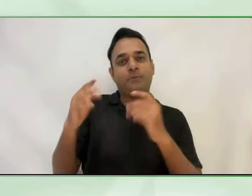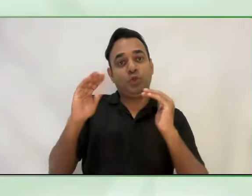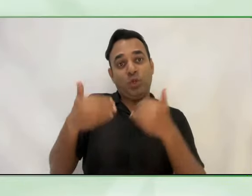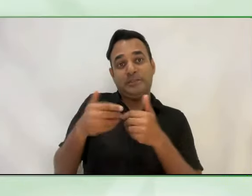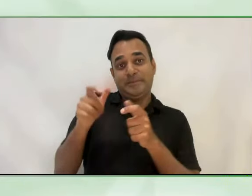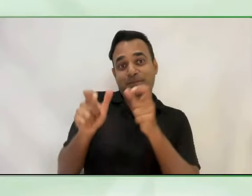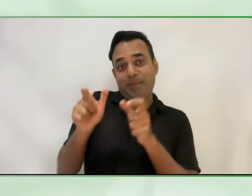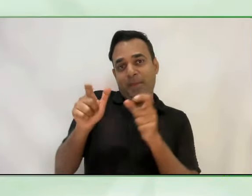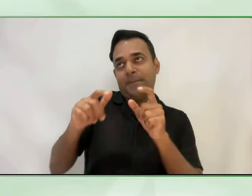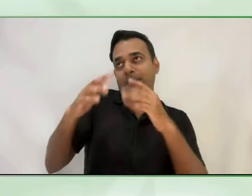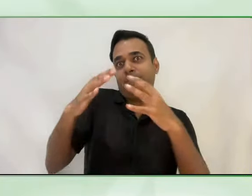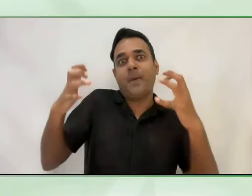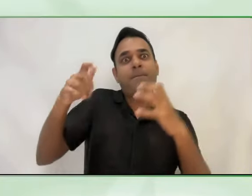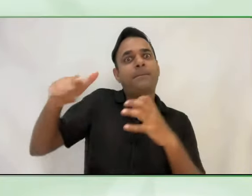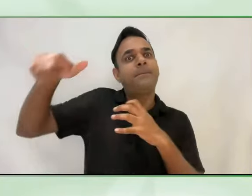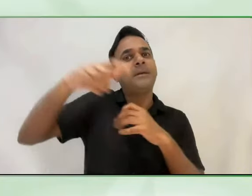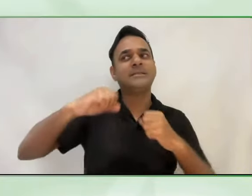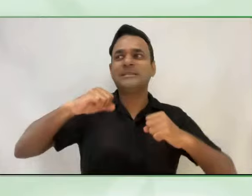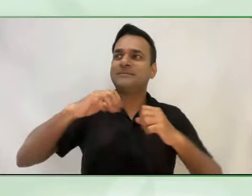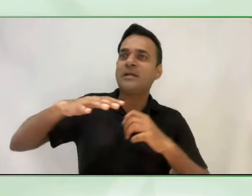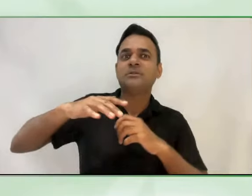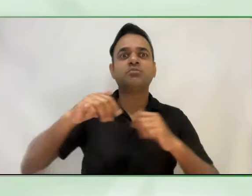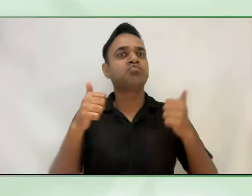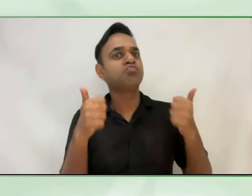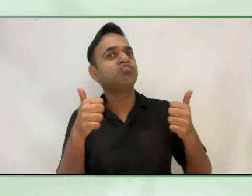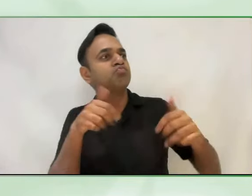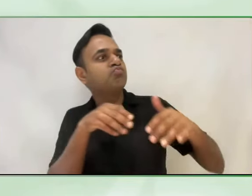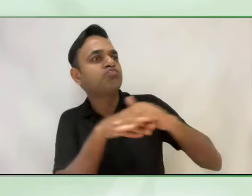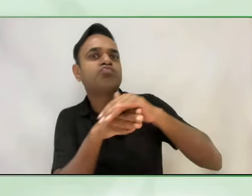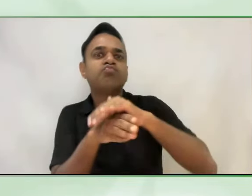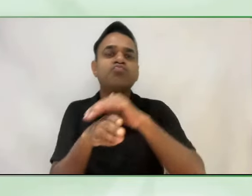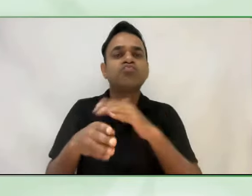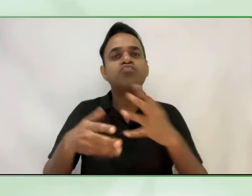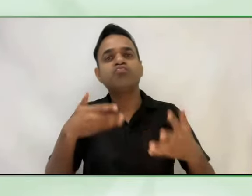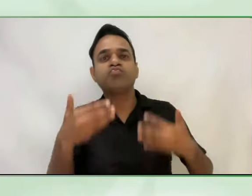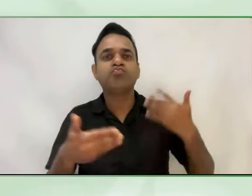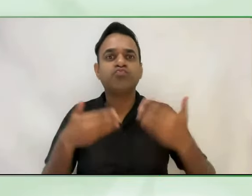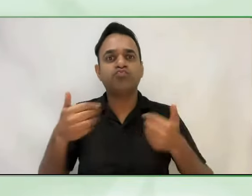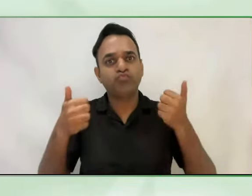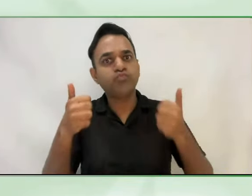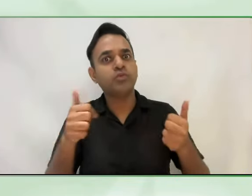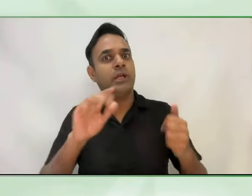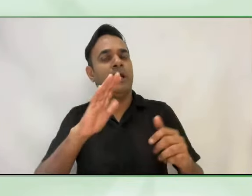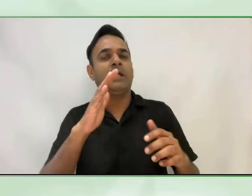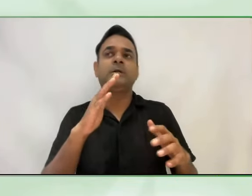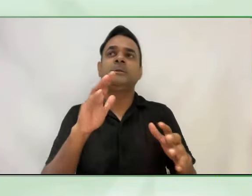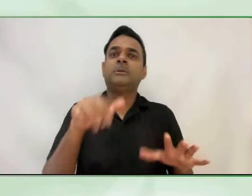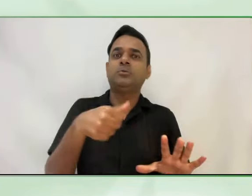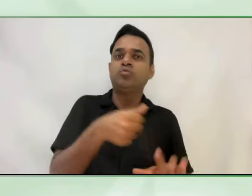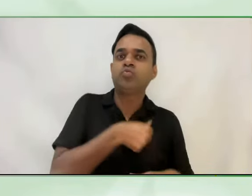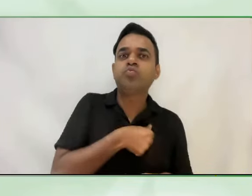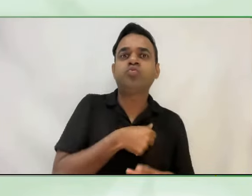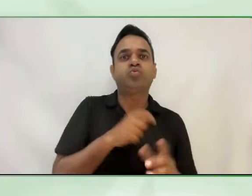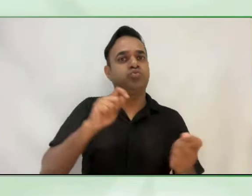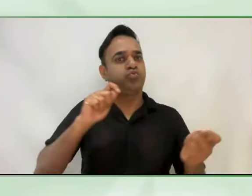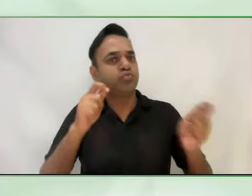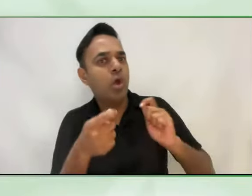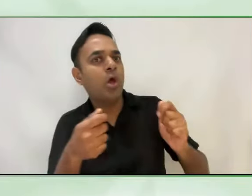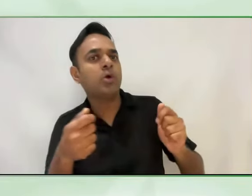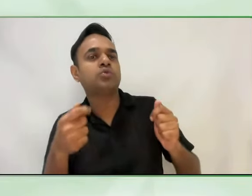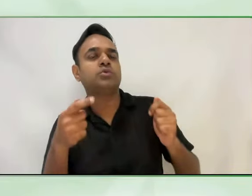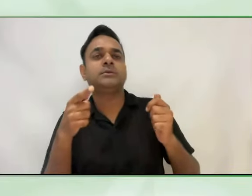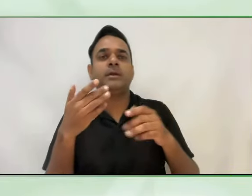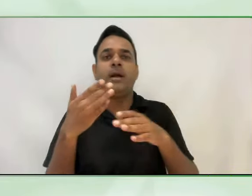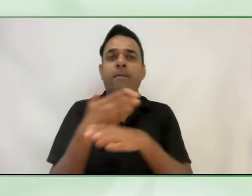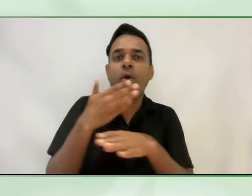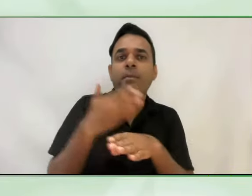seeking right now. I mean, we have Atos here at the conference, and their project is pretty amazing for all people that are